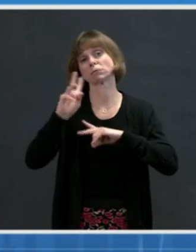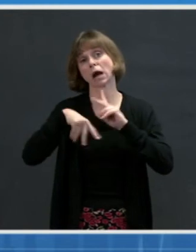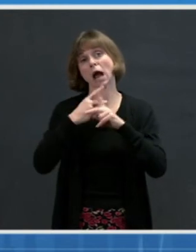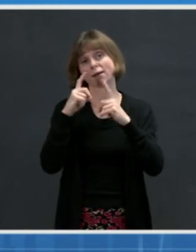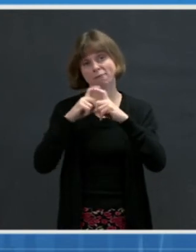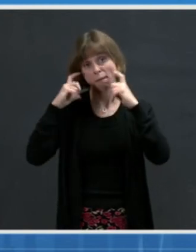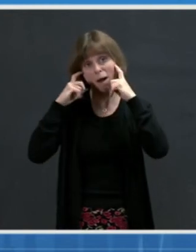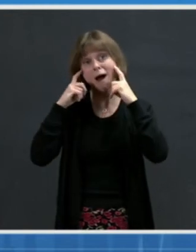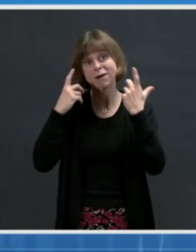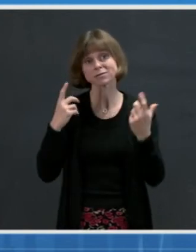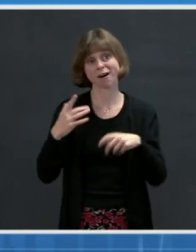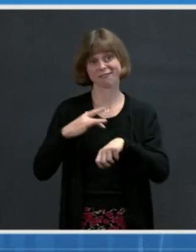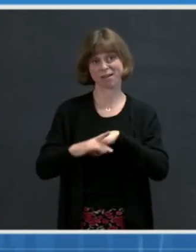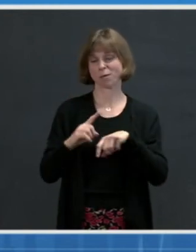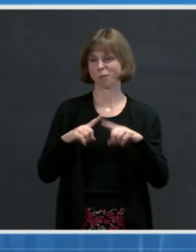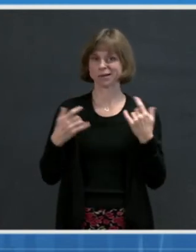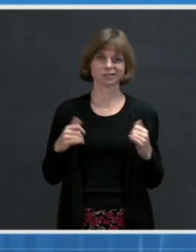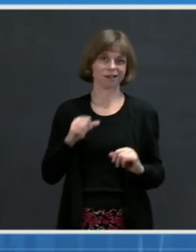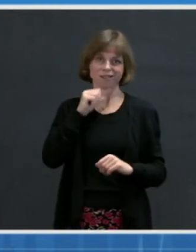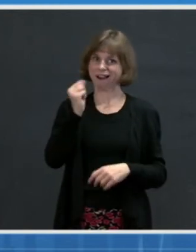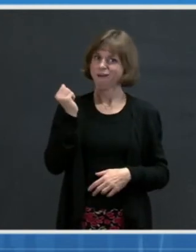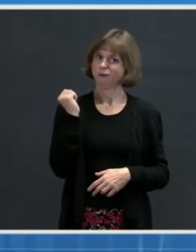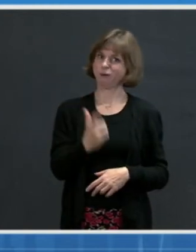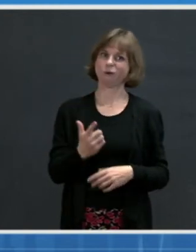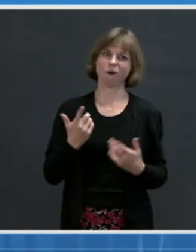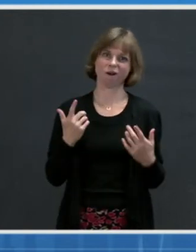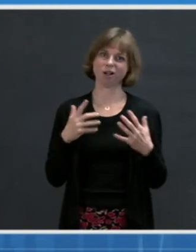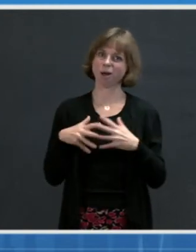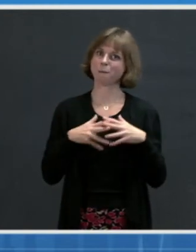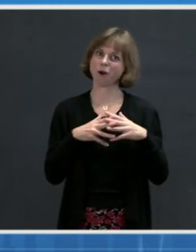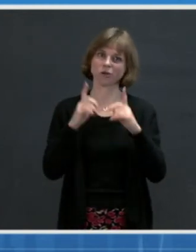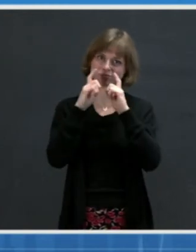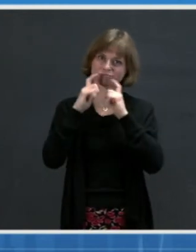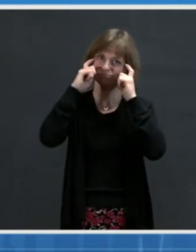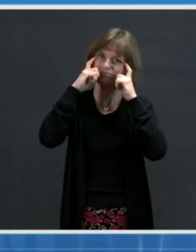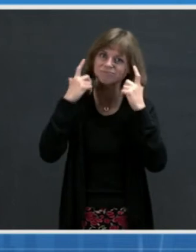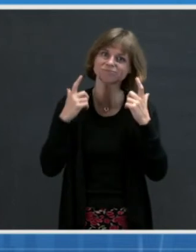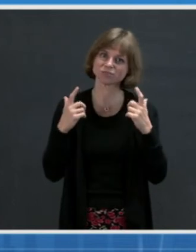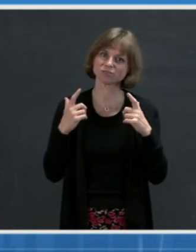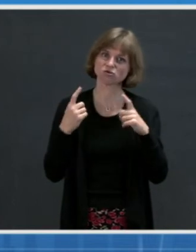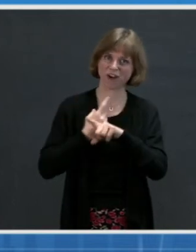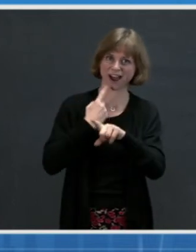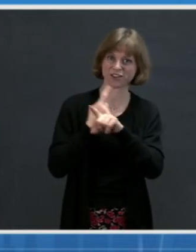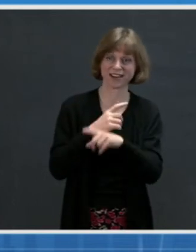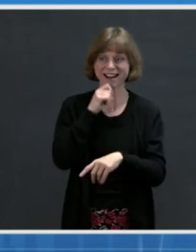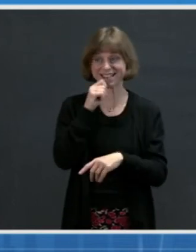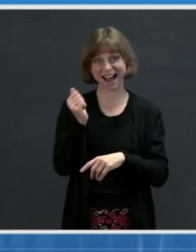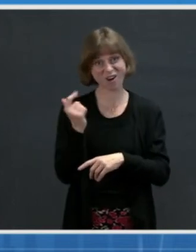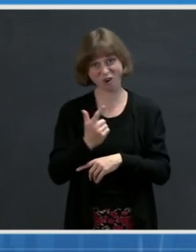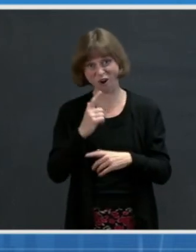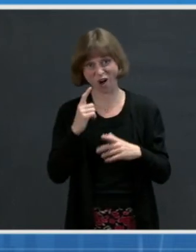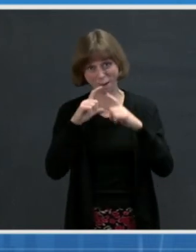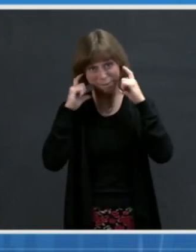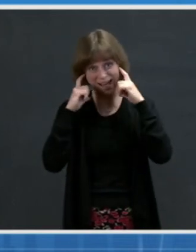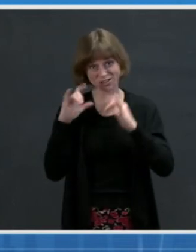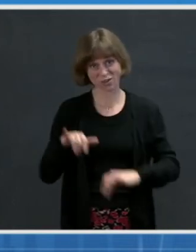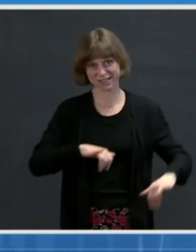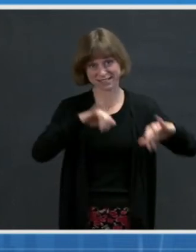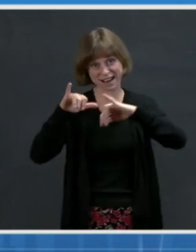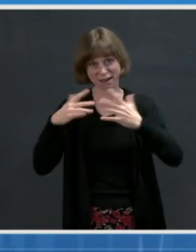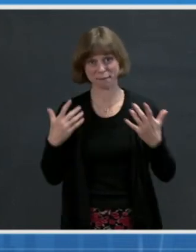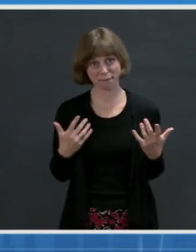all Americans are wearing masks regularly, and not all masks are equal. Many Americans need access to